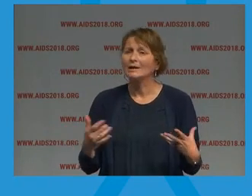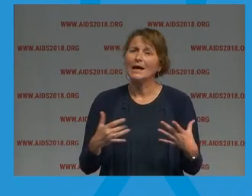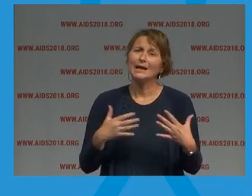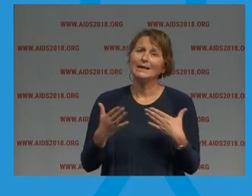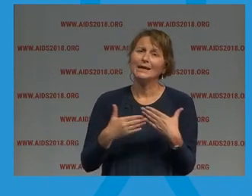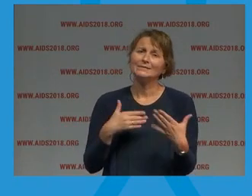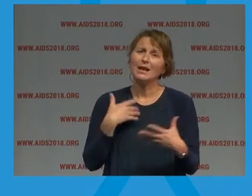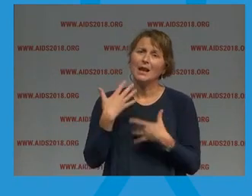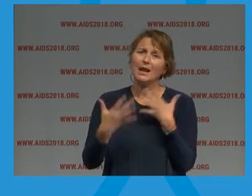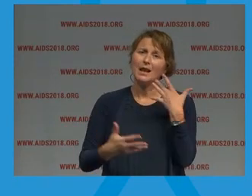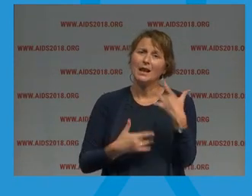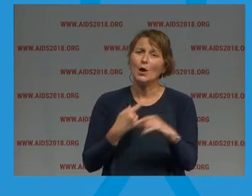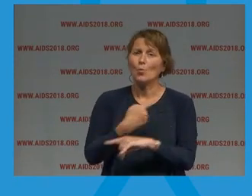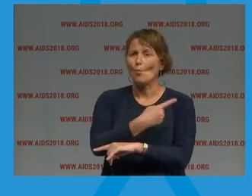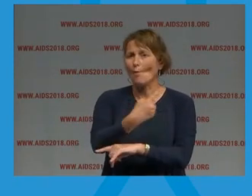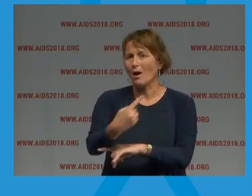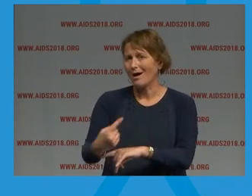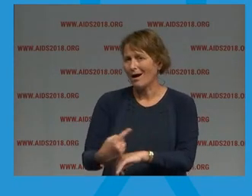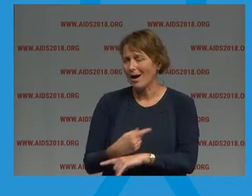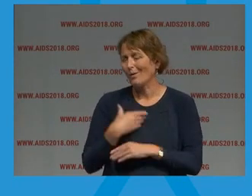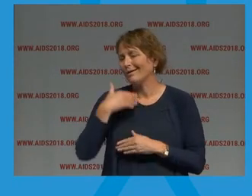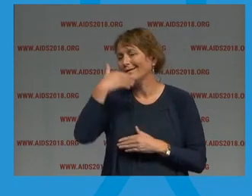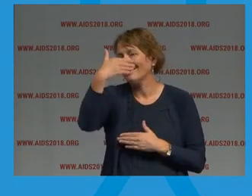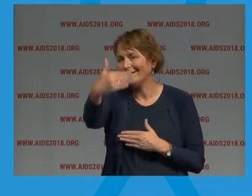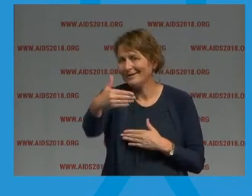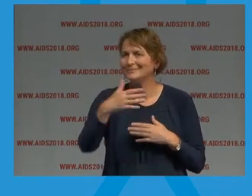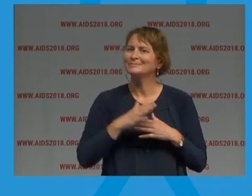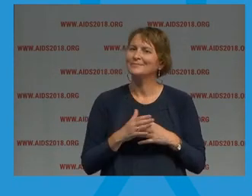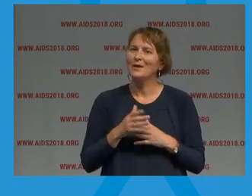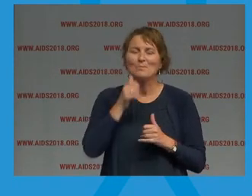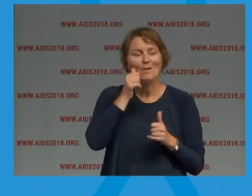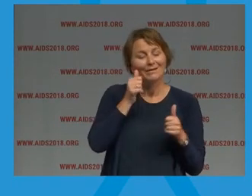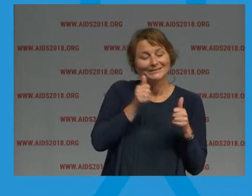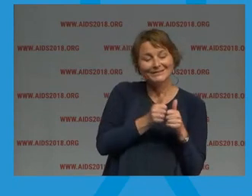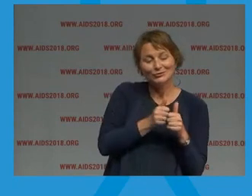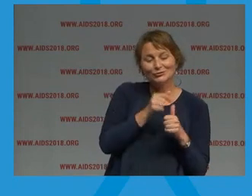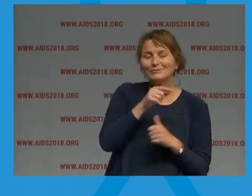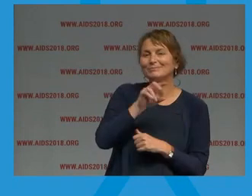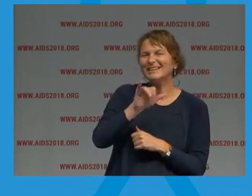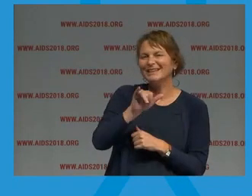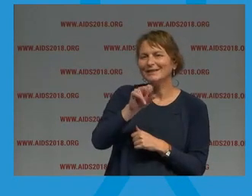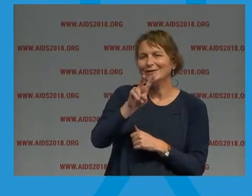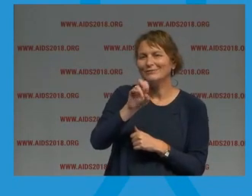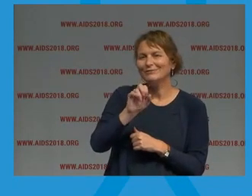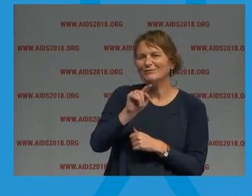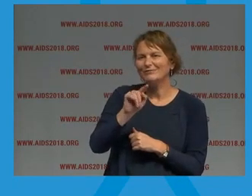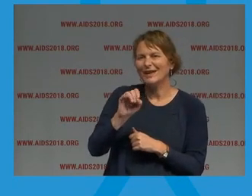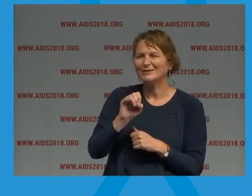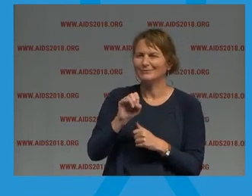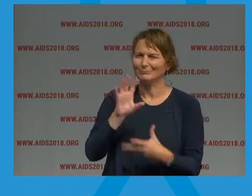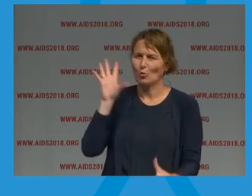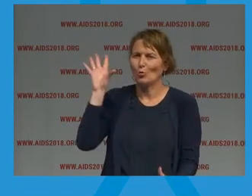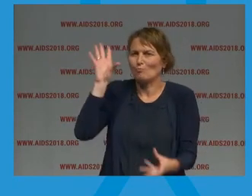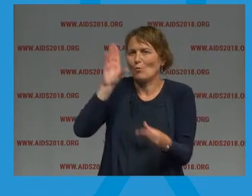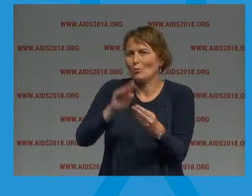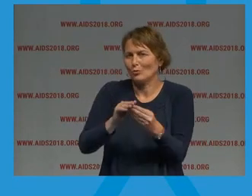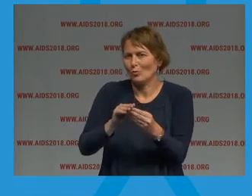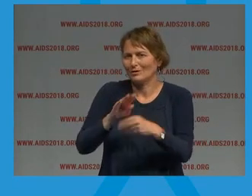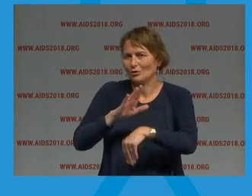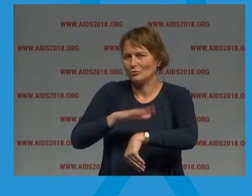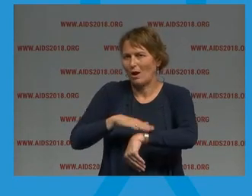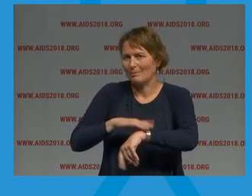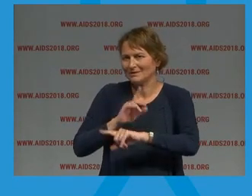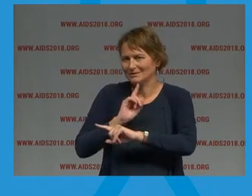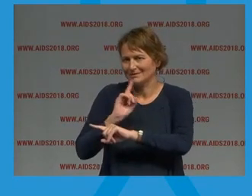continued the discussion for another hour, but I'm going to ask my sister Yvette to have a few concluding remarks,